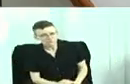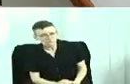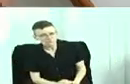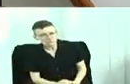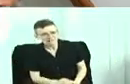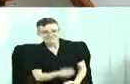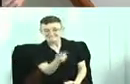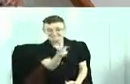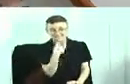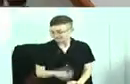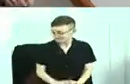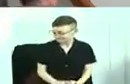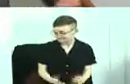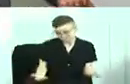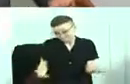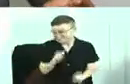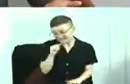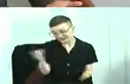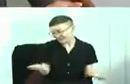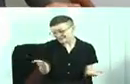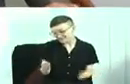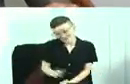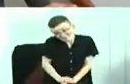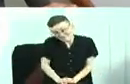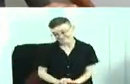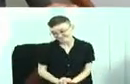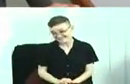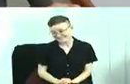And they're like, yo, he's not here.